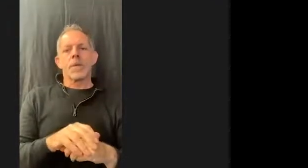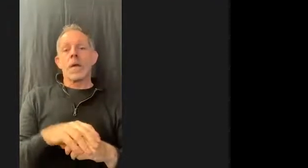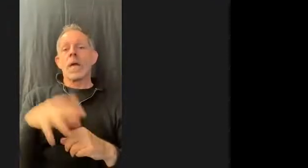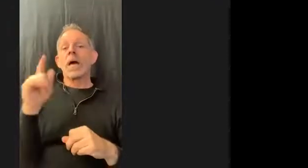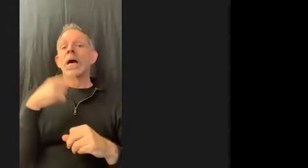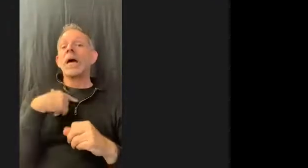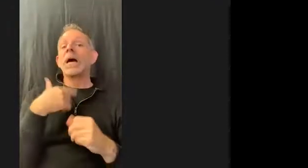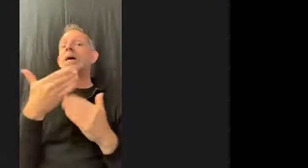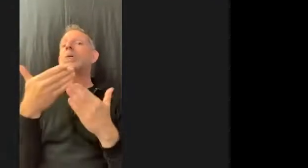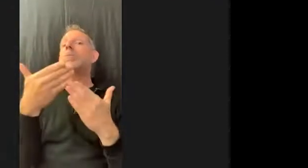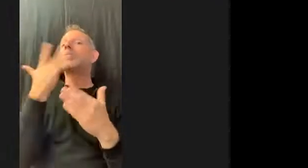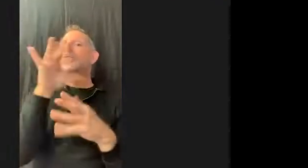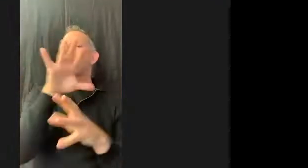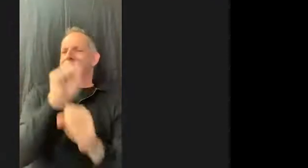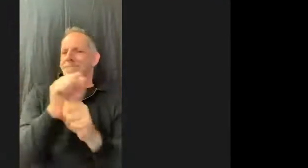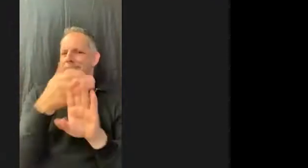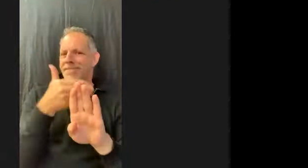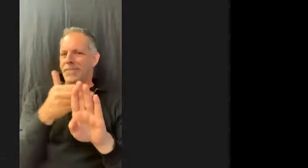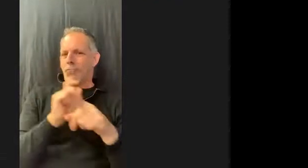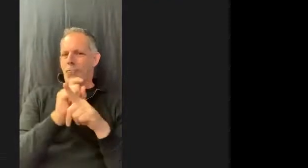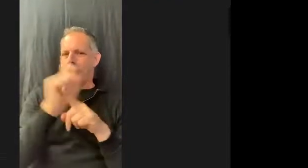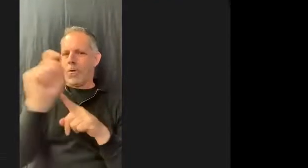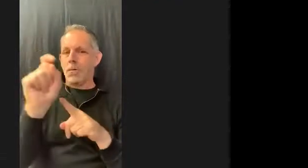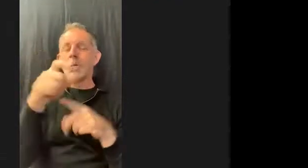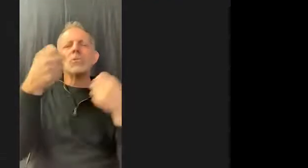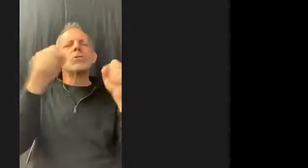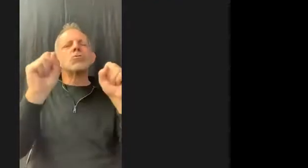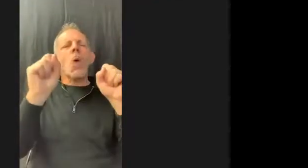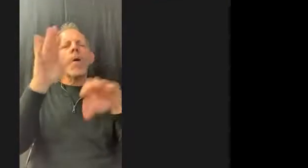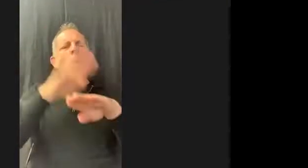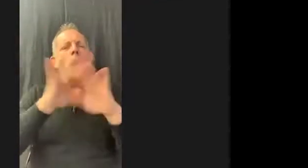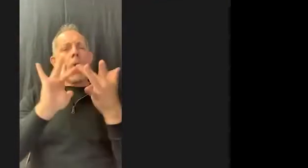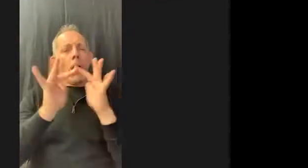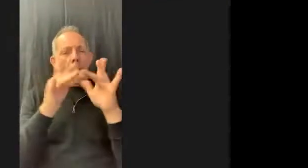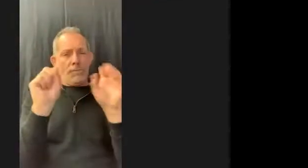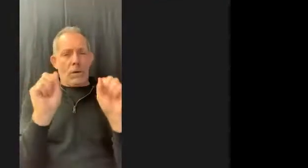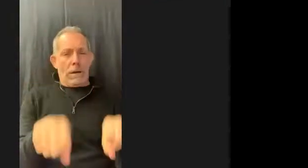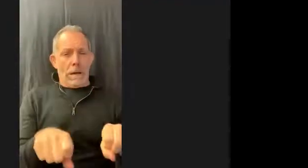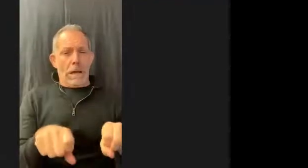go online and try to register that way at our